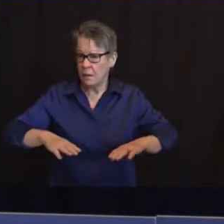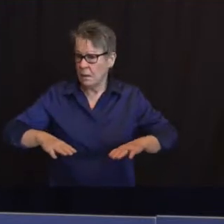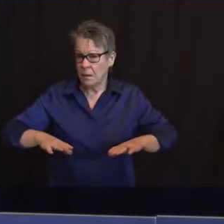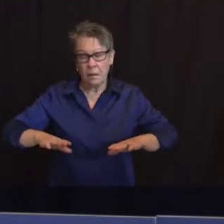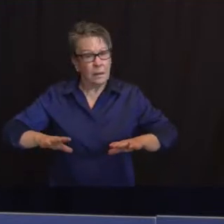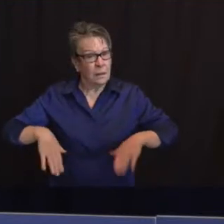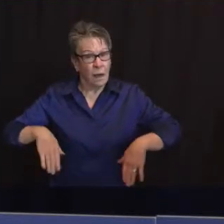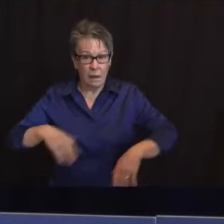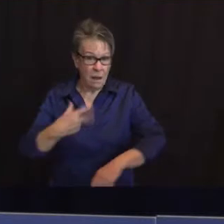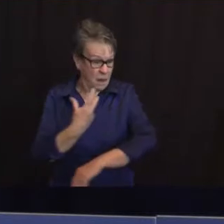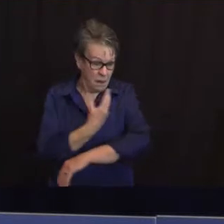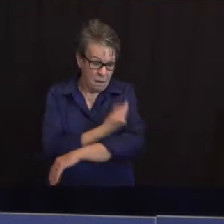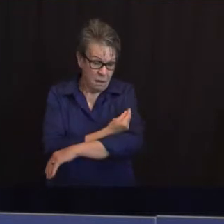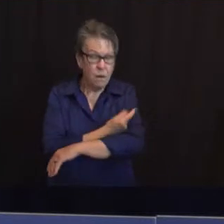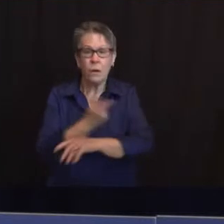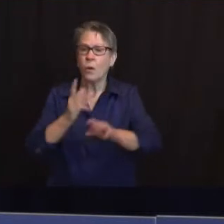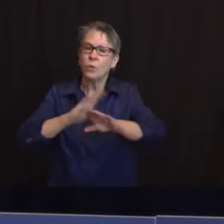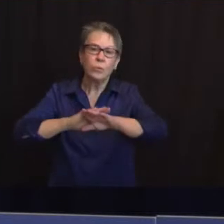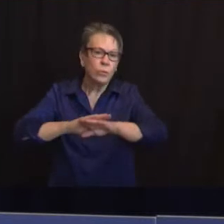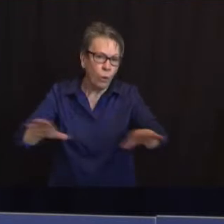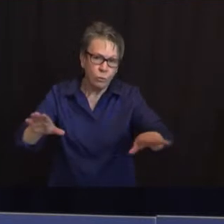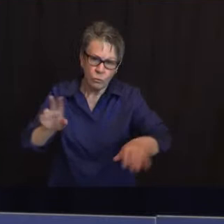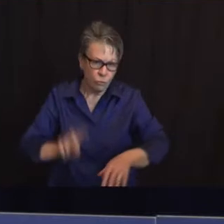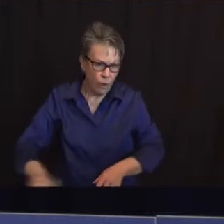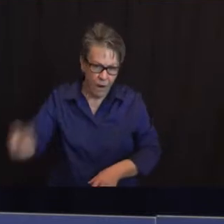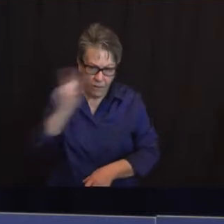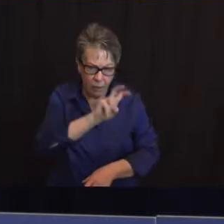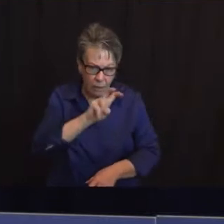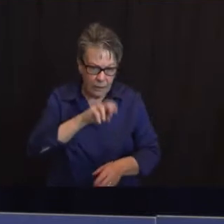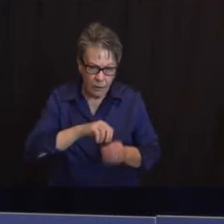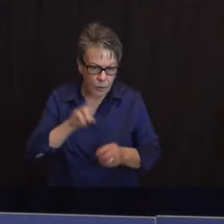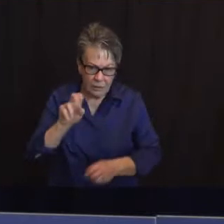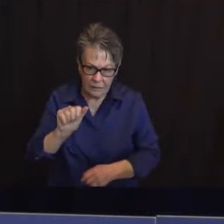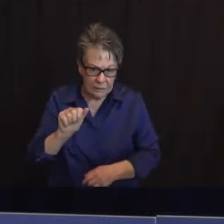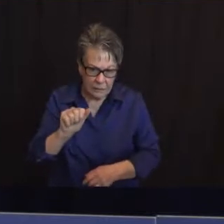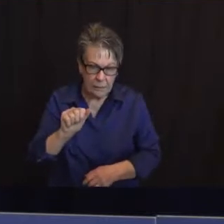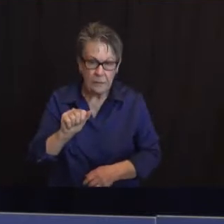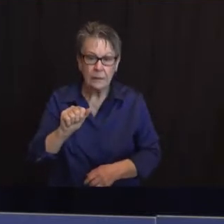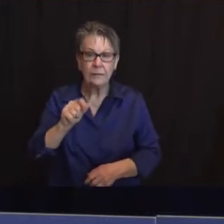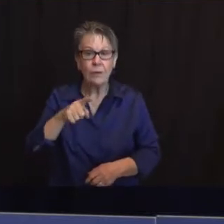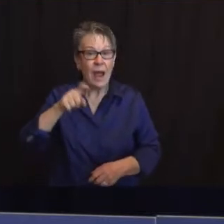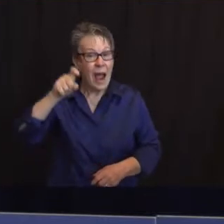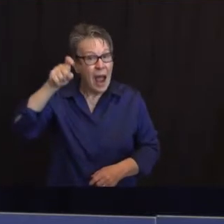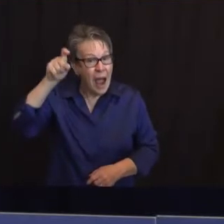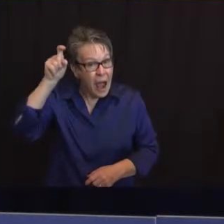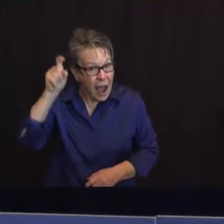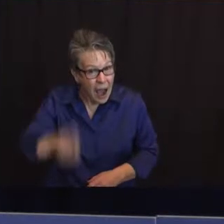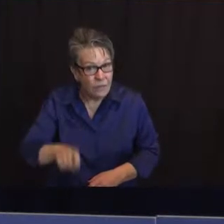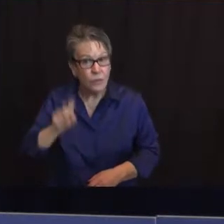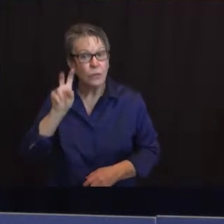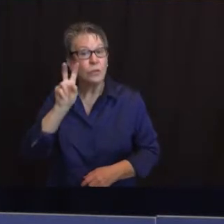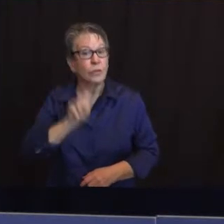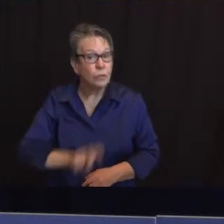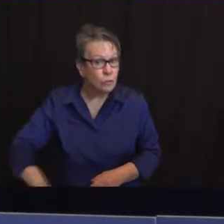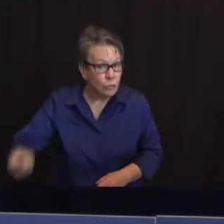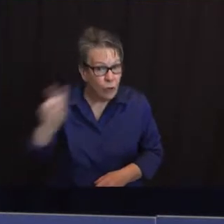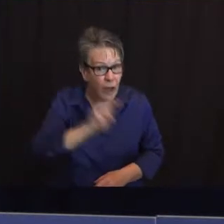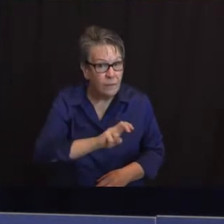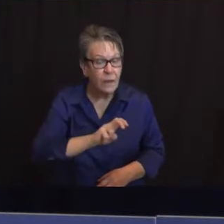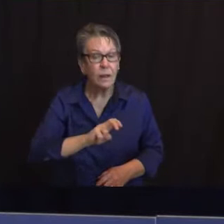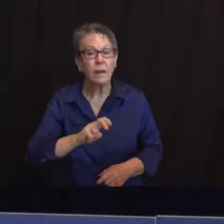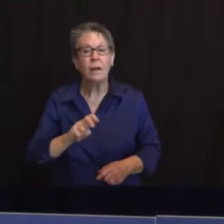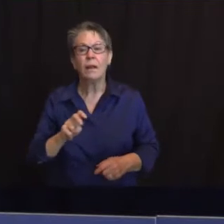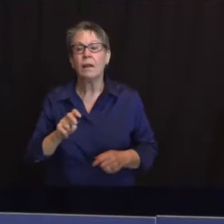must travel, they should get tested with a viral test 1 to 3 days before the trip and get tested 3 to 5 days after